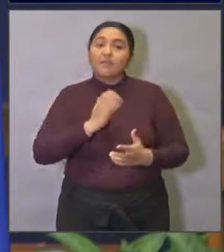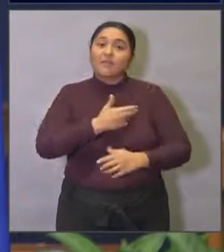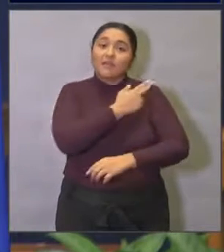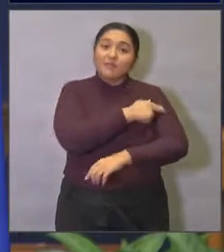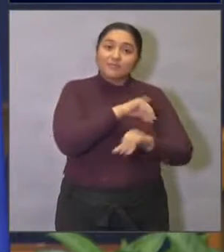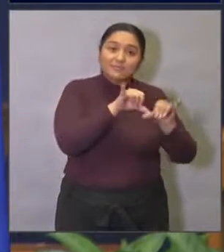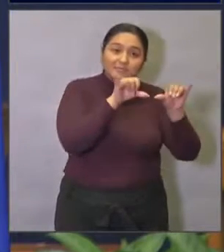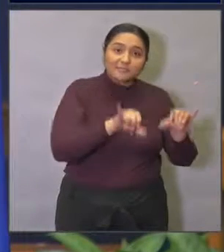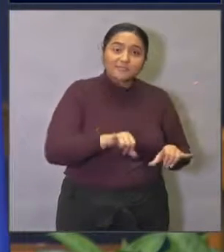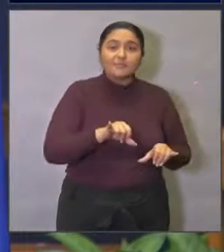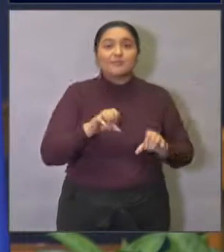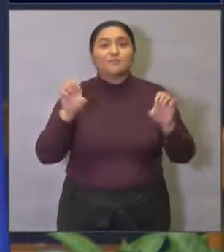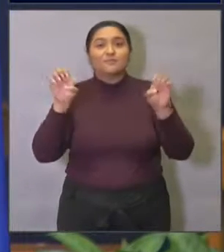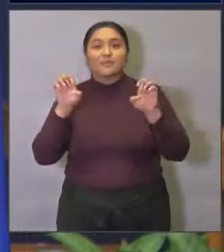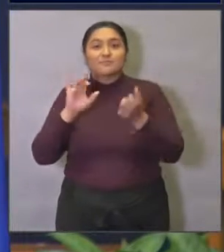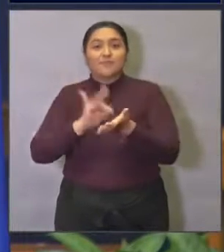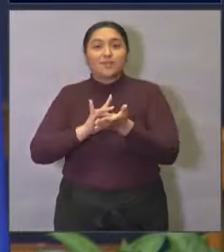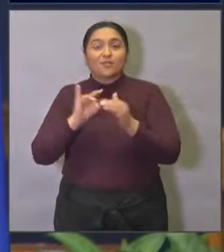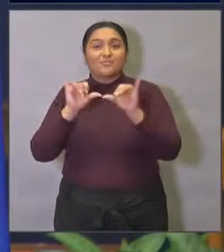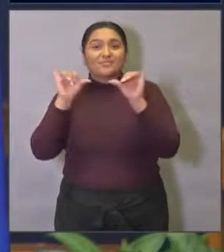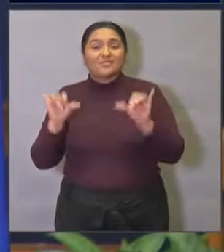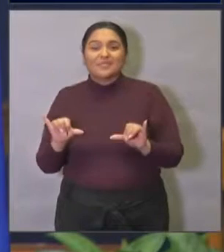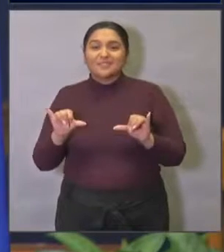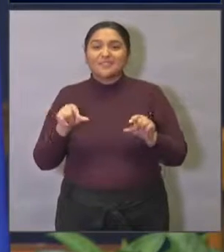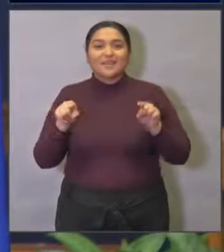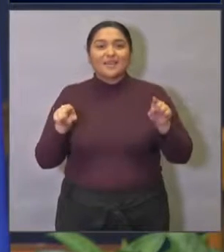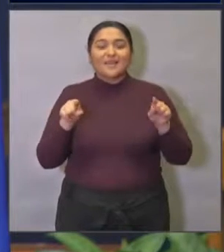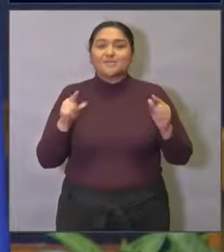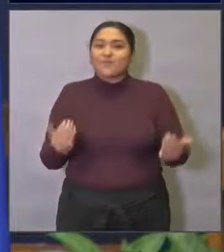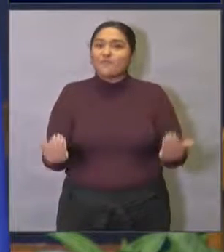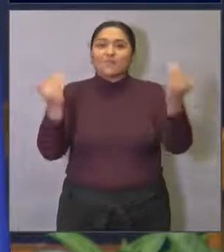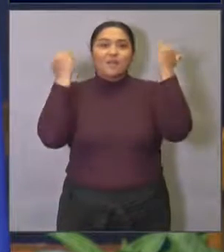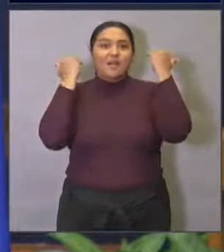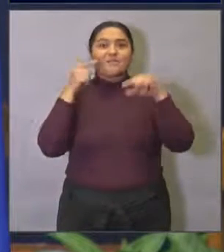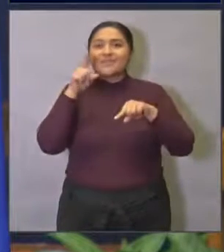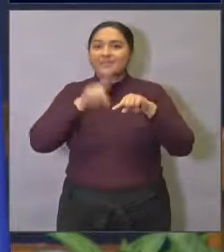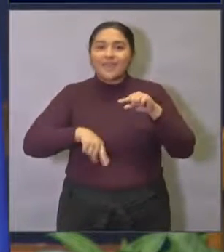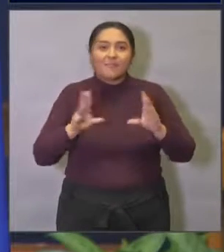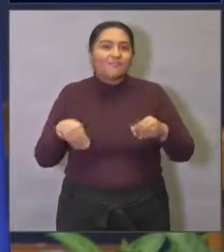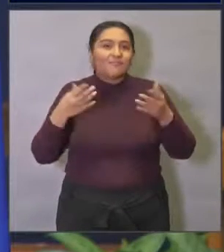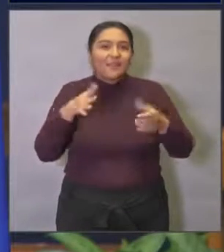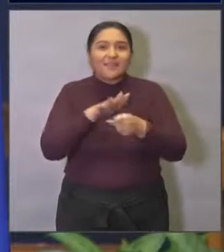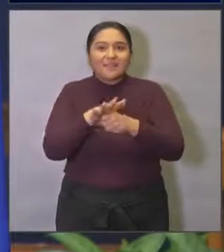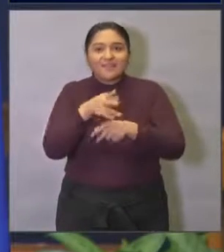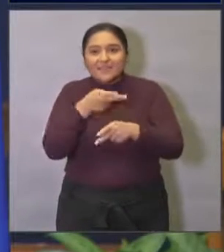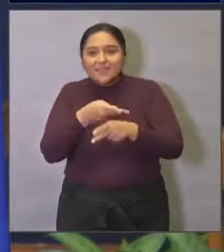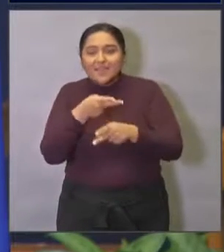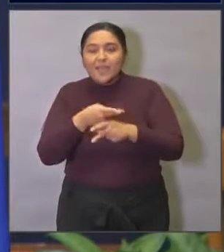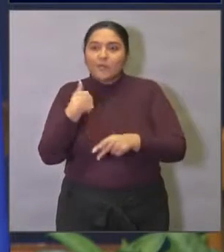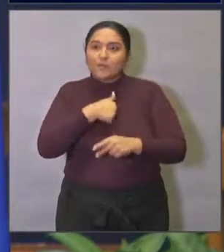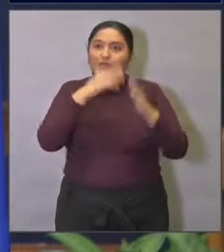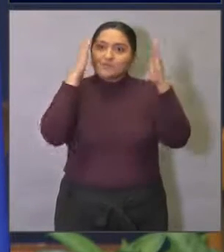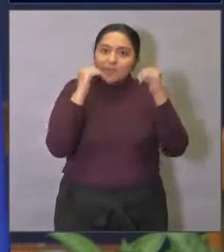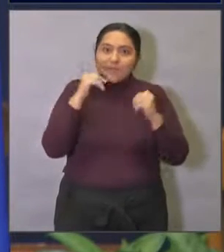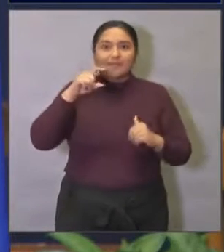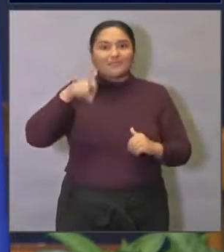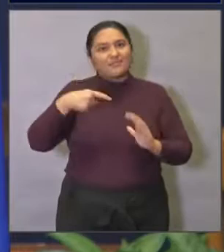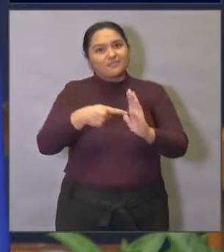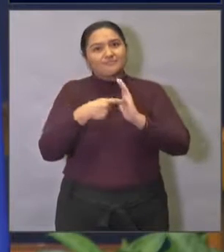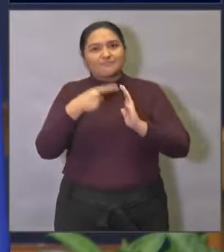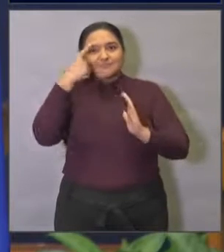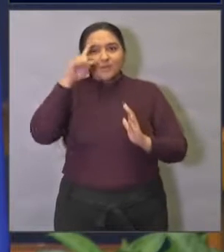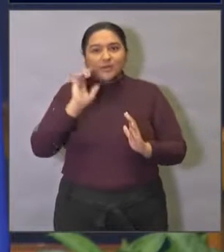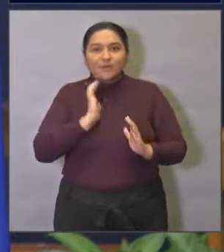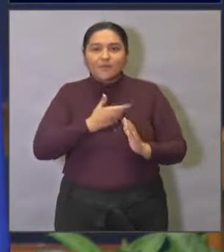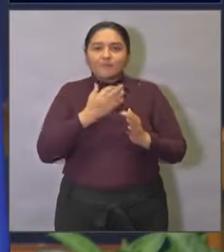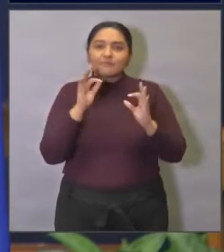medical services system that cannot provide the level of care that we all expect or would want for ourselves or our loved ones if we